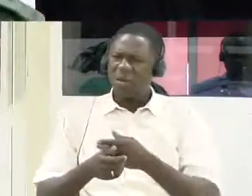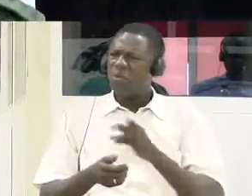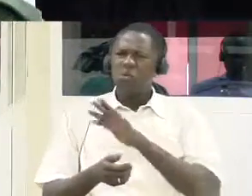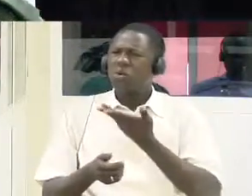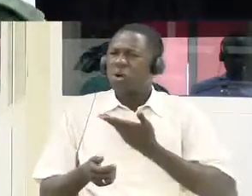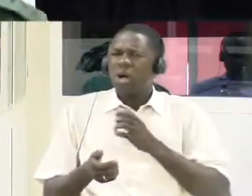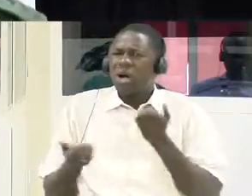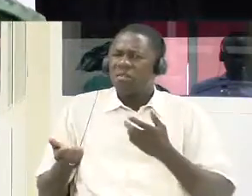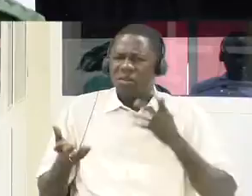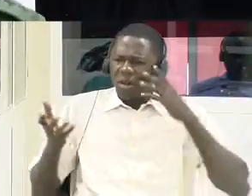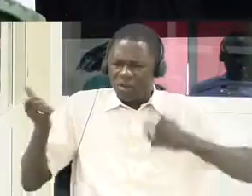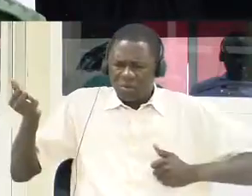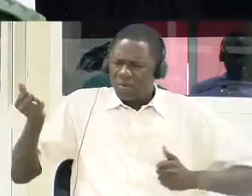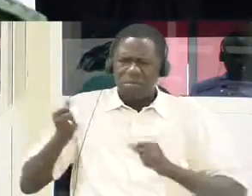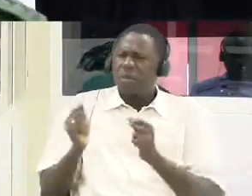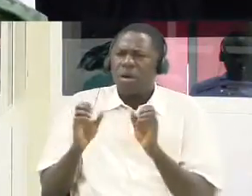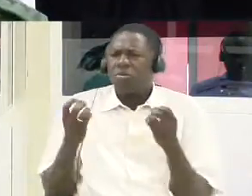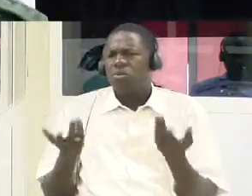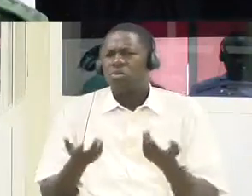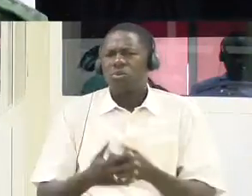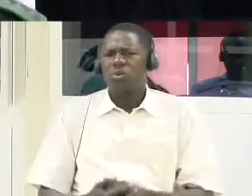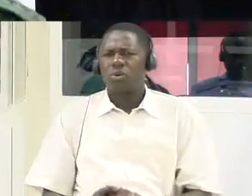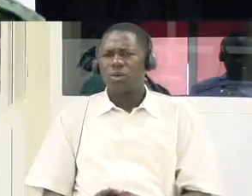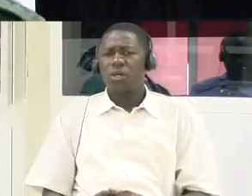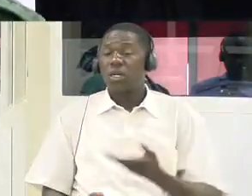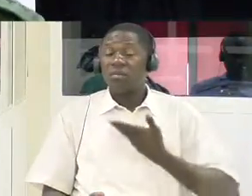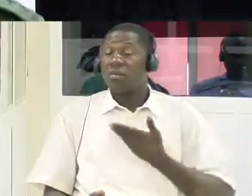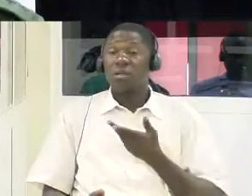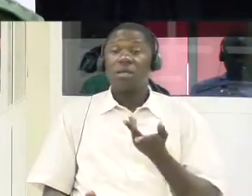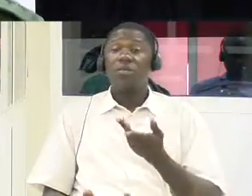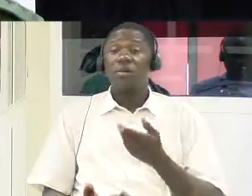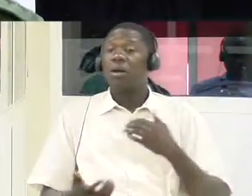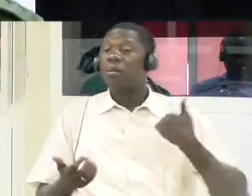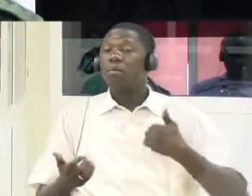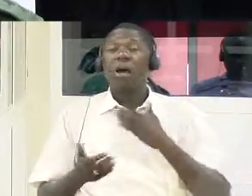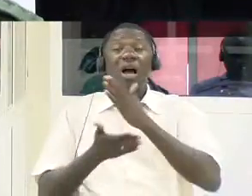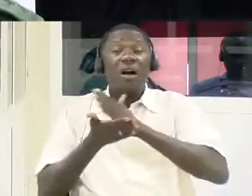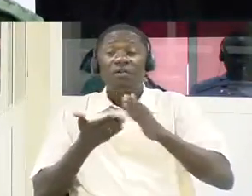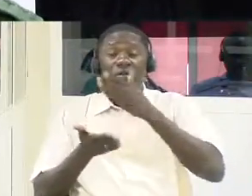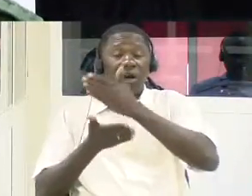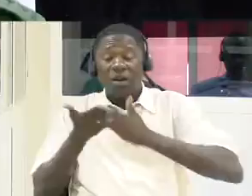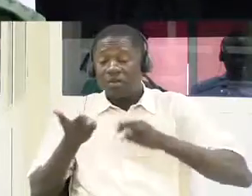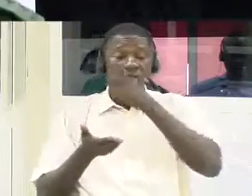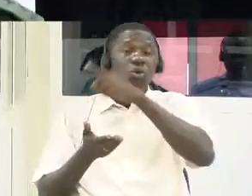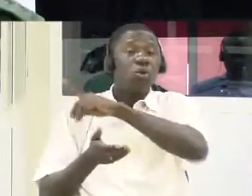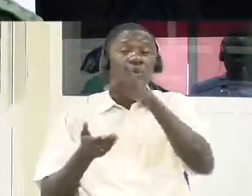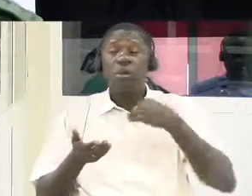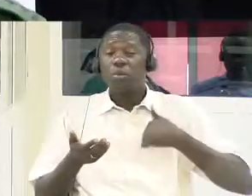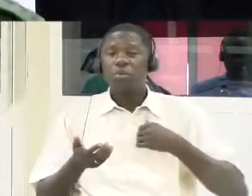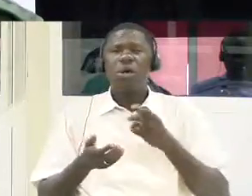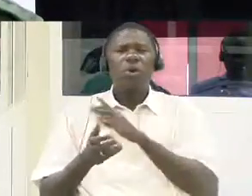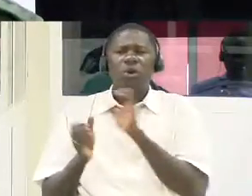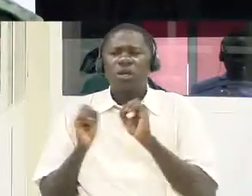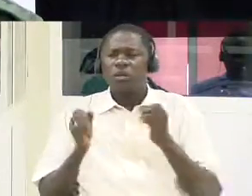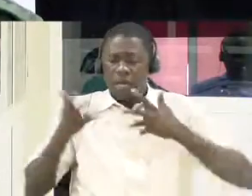soldiers on standby. And even half of those people were not armed. So what